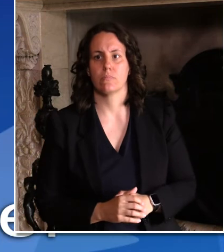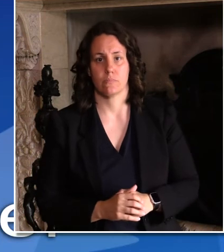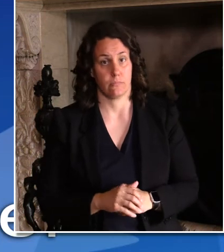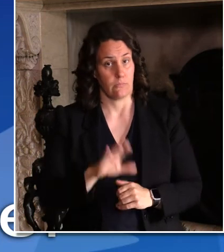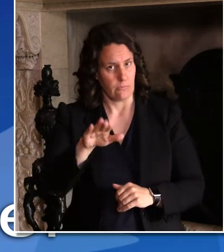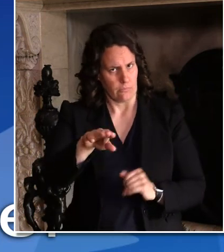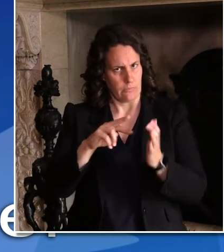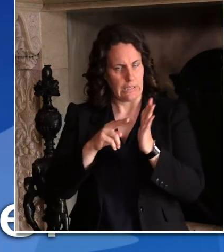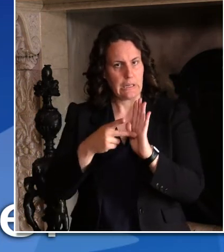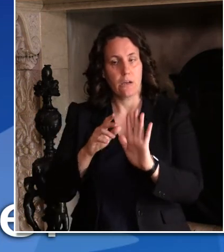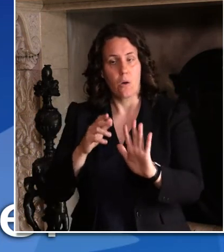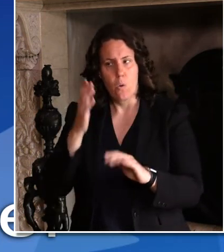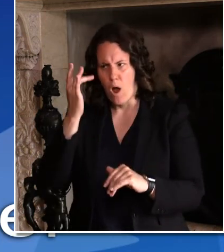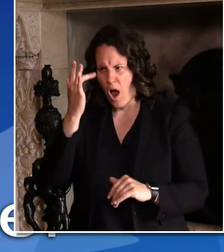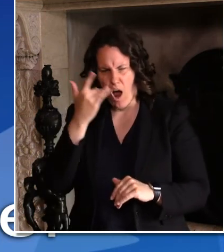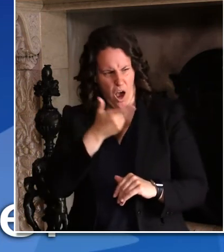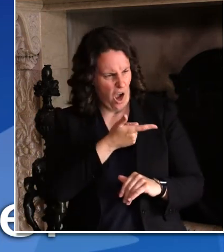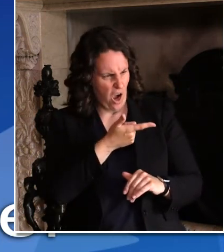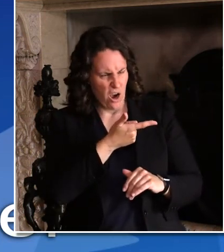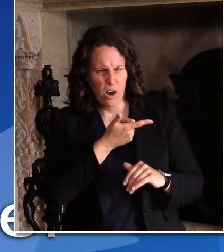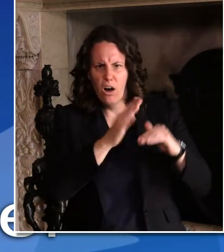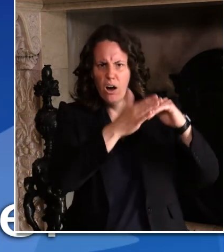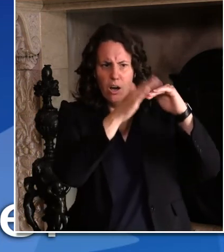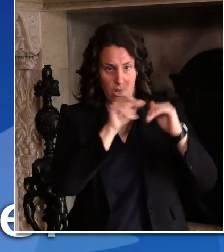patients and testing and just kind of the impact overall.